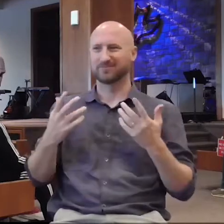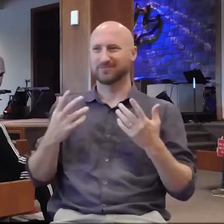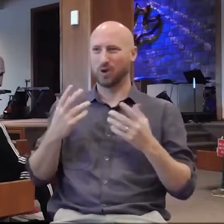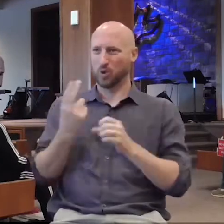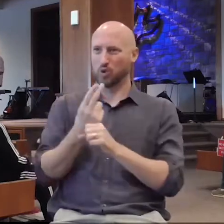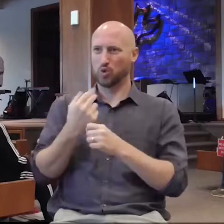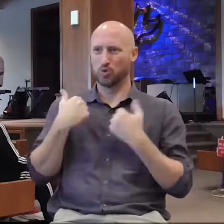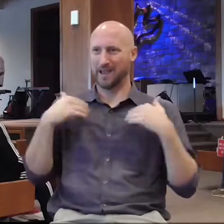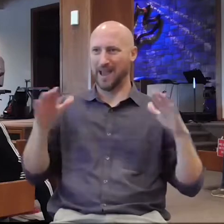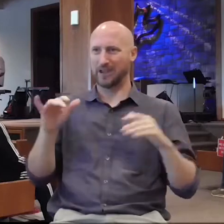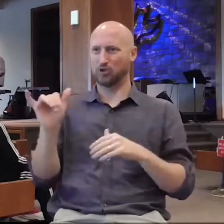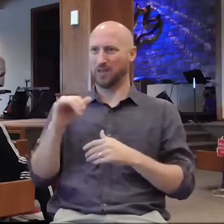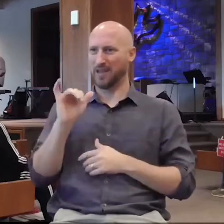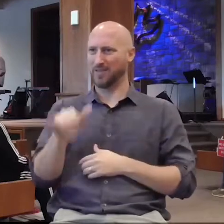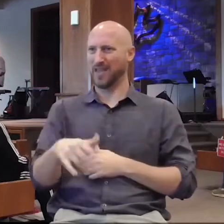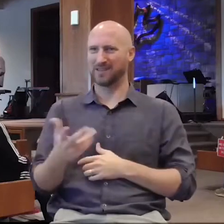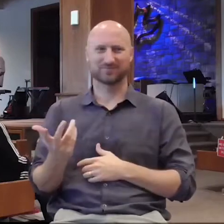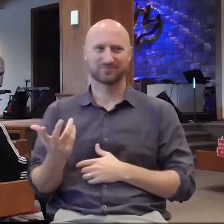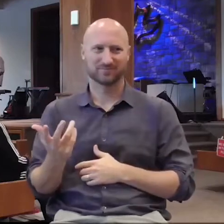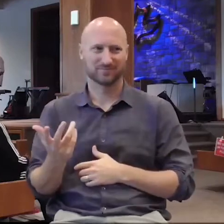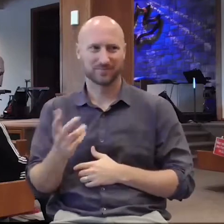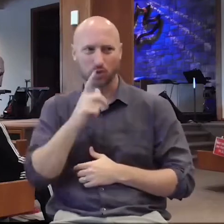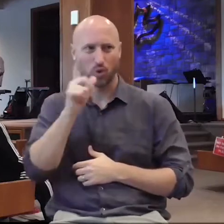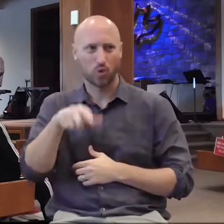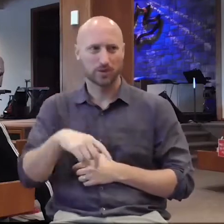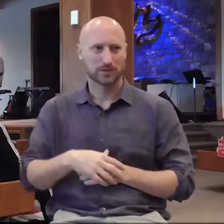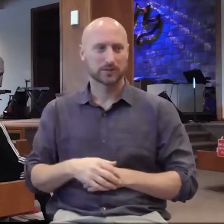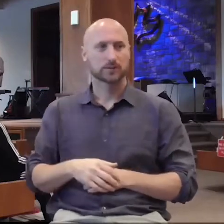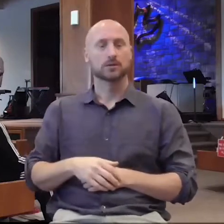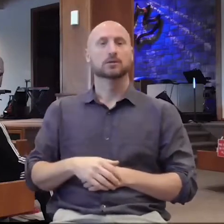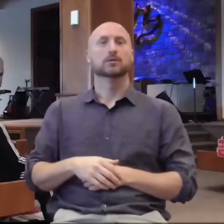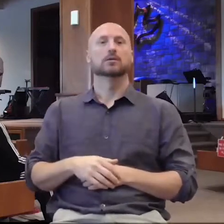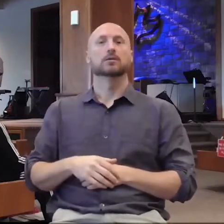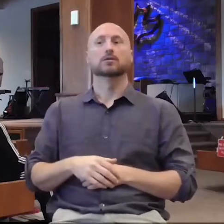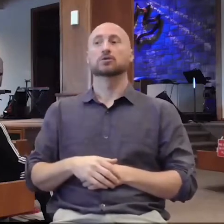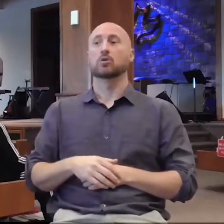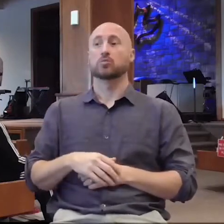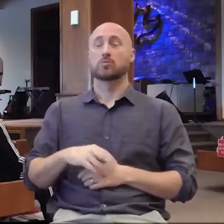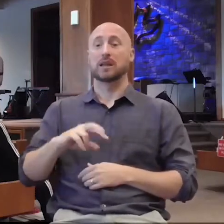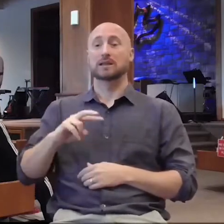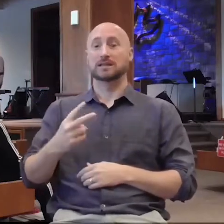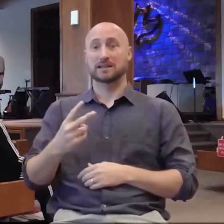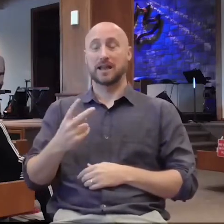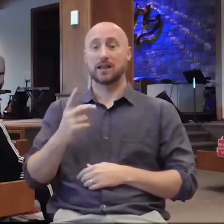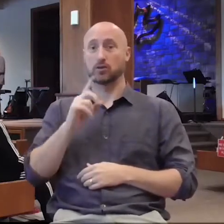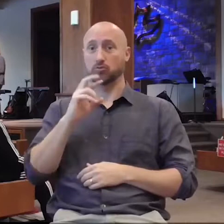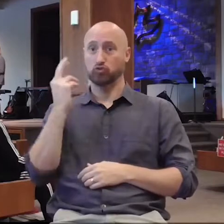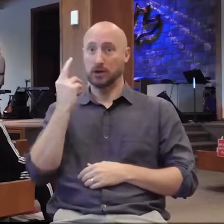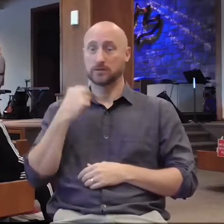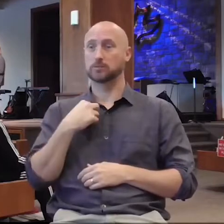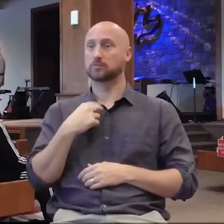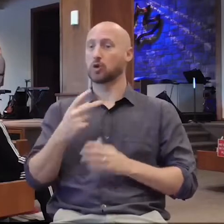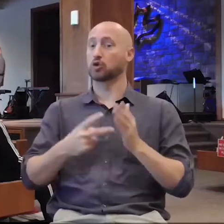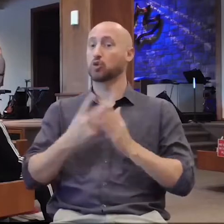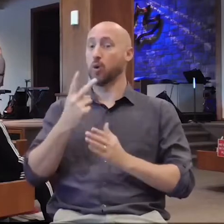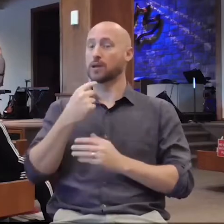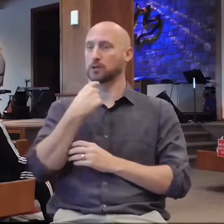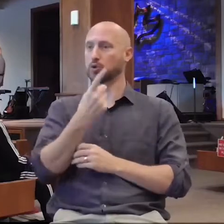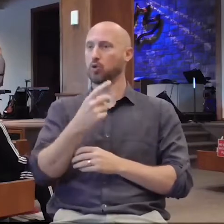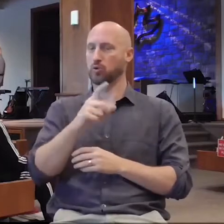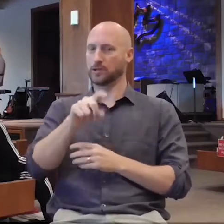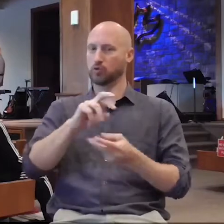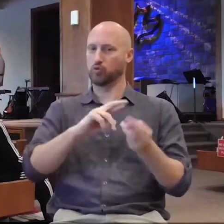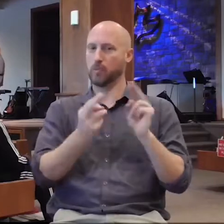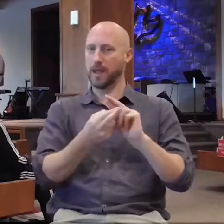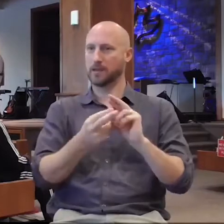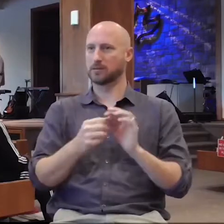you know. And secondly, there's a rebuke here, and twice they're told to repent. That only fallen angels